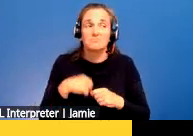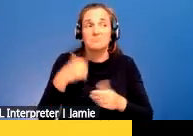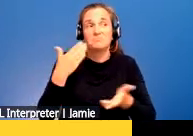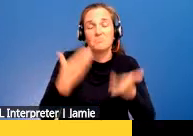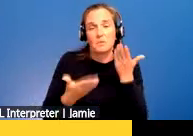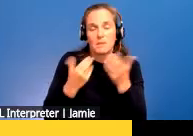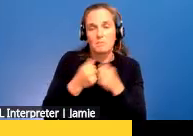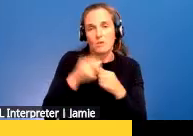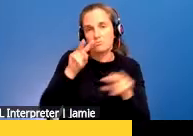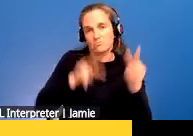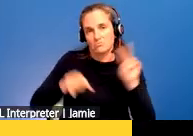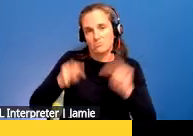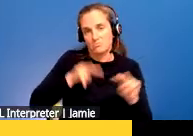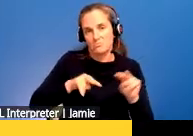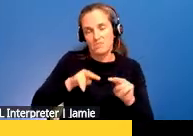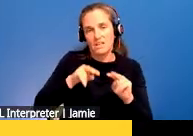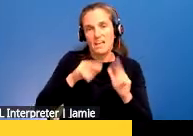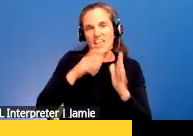the text is